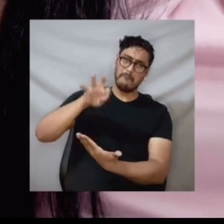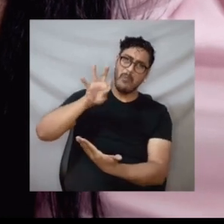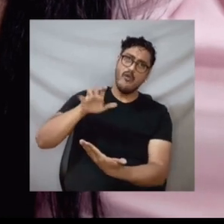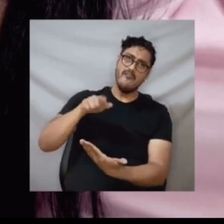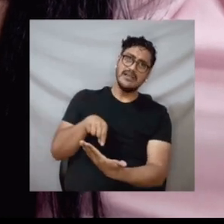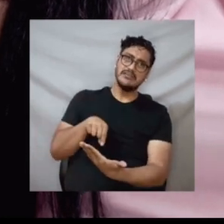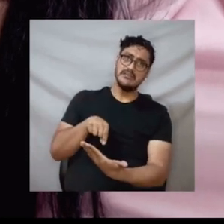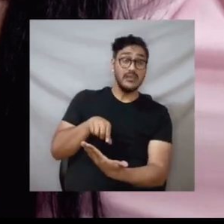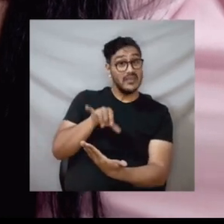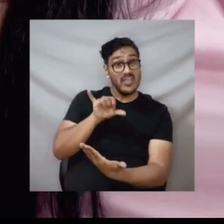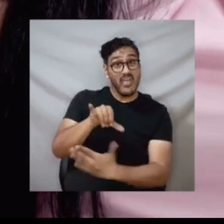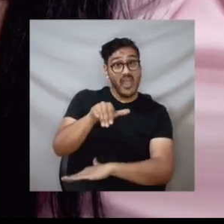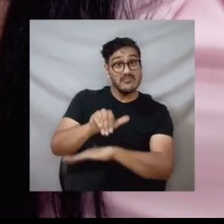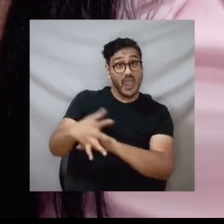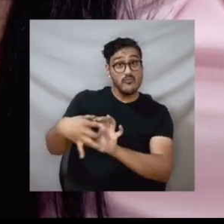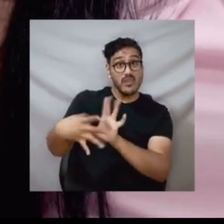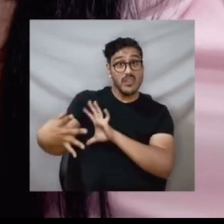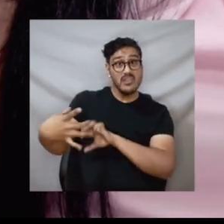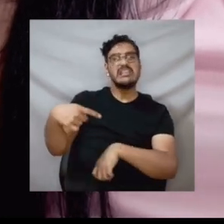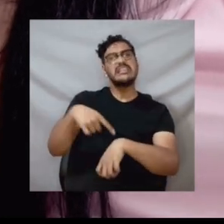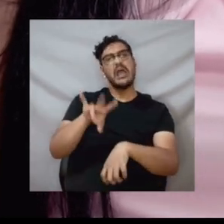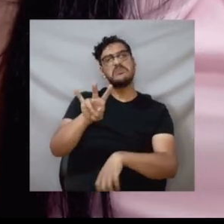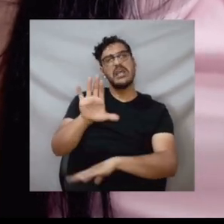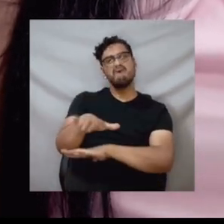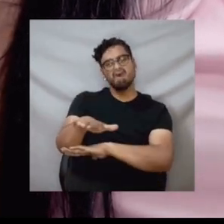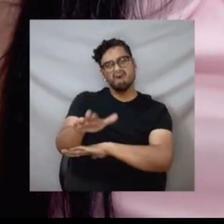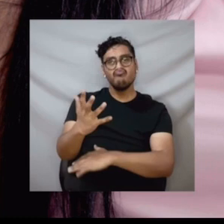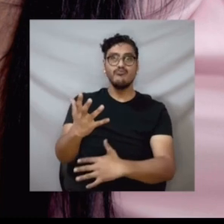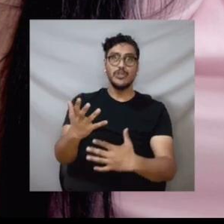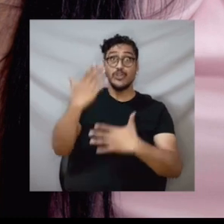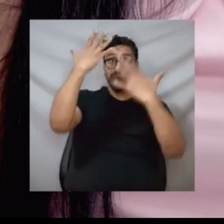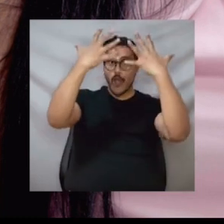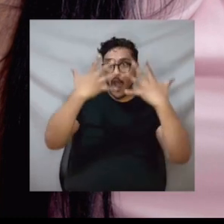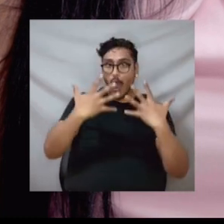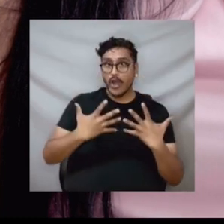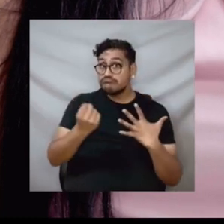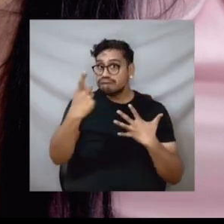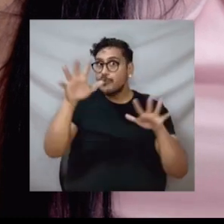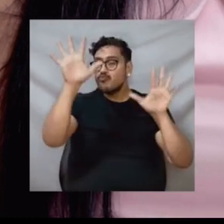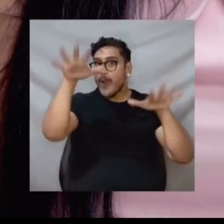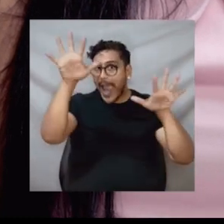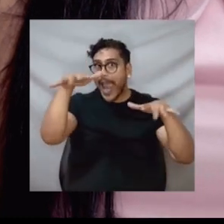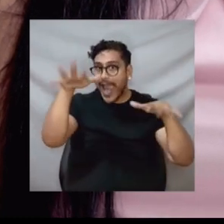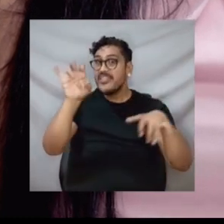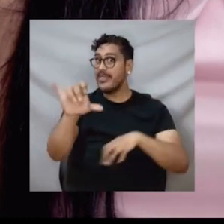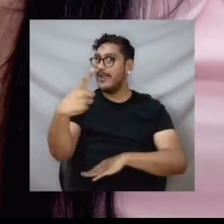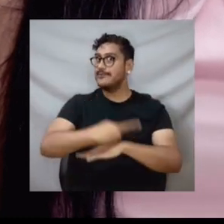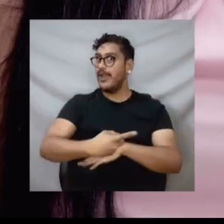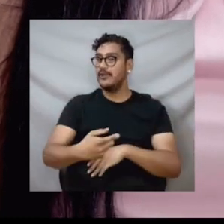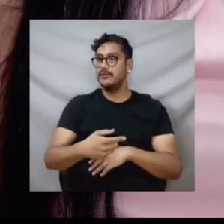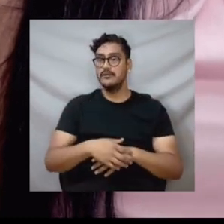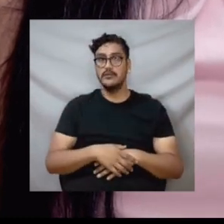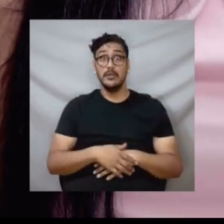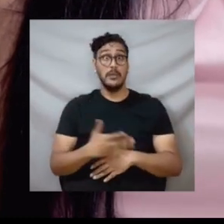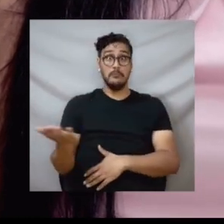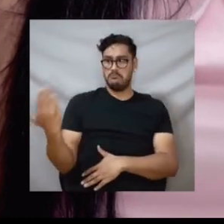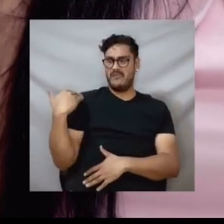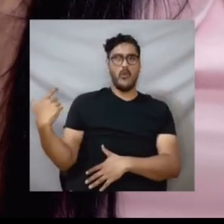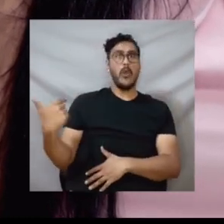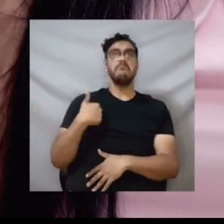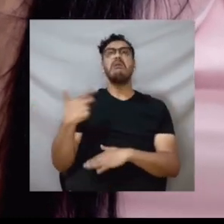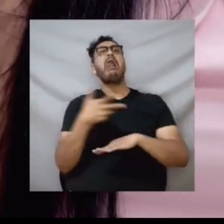were released it was around seven in the afternoon it was dark and it was raining i went from being a